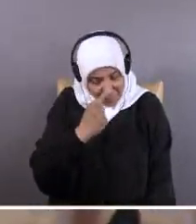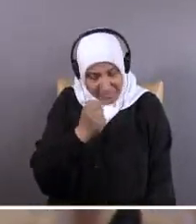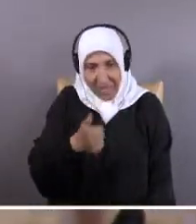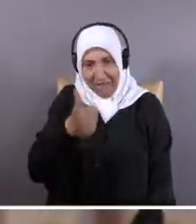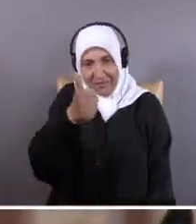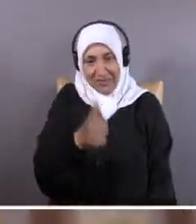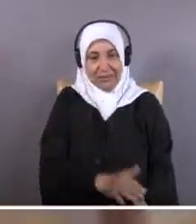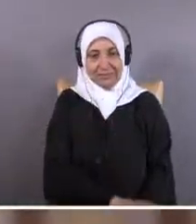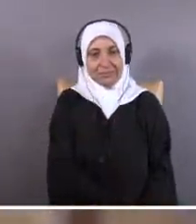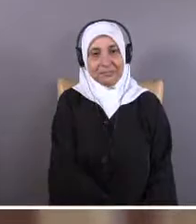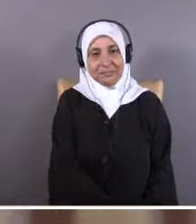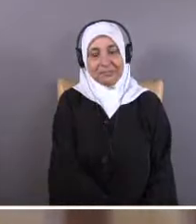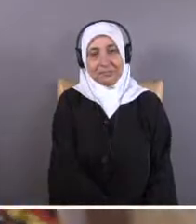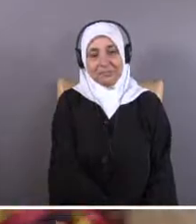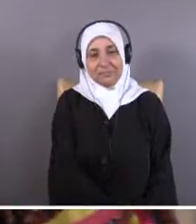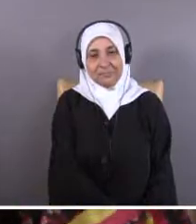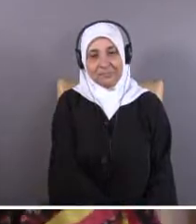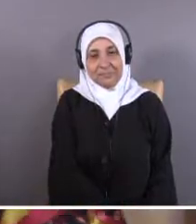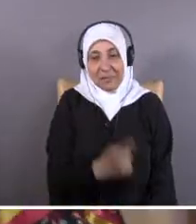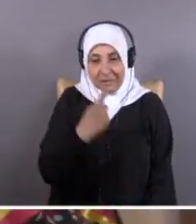Humility for men